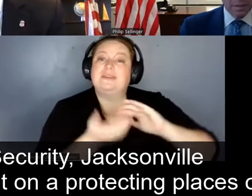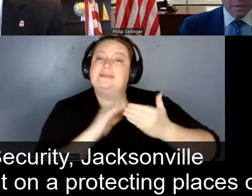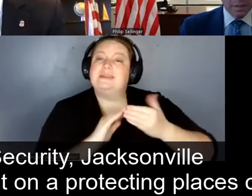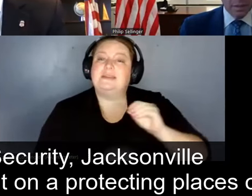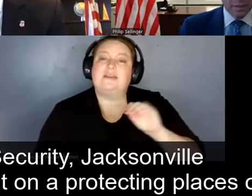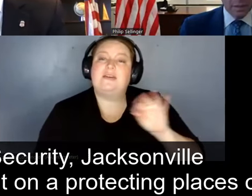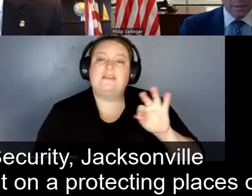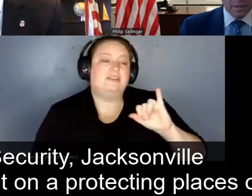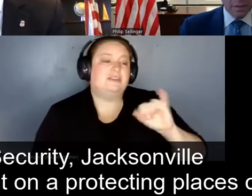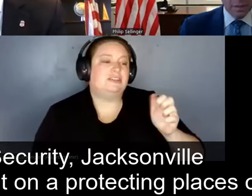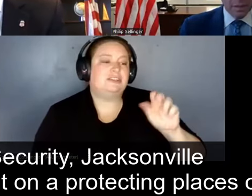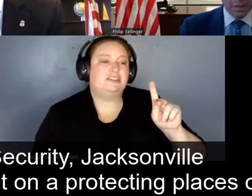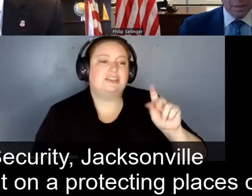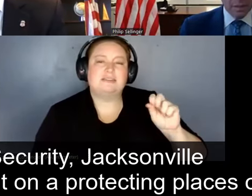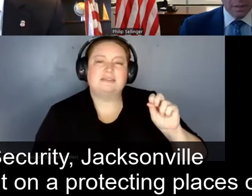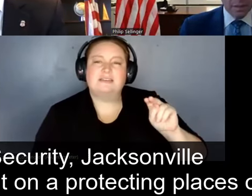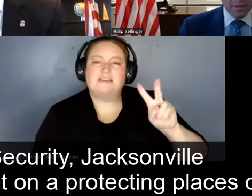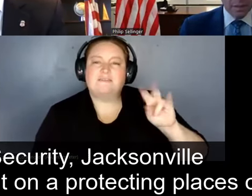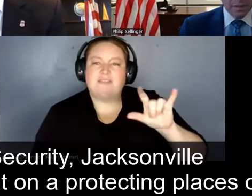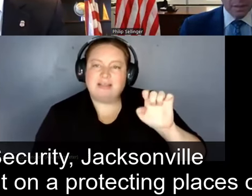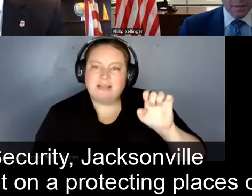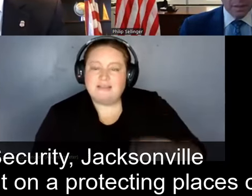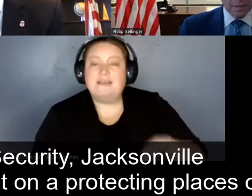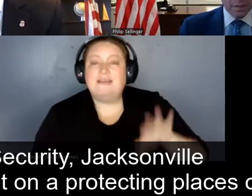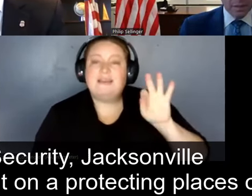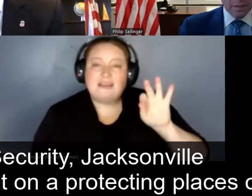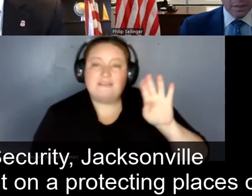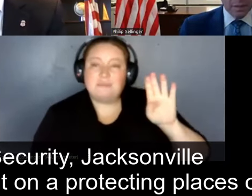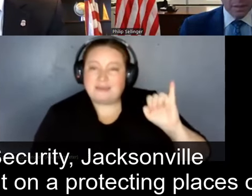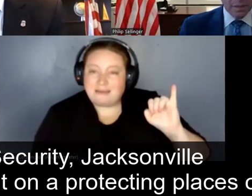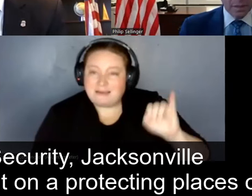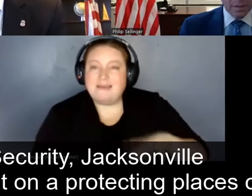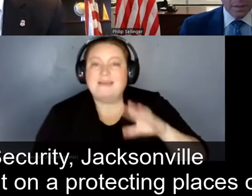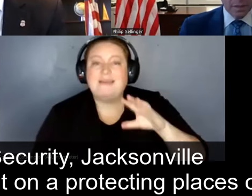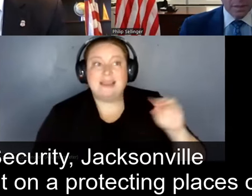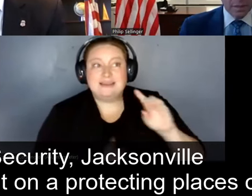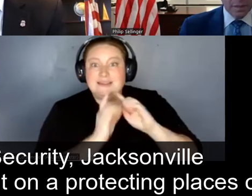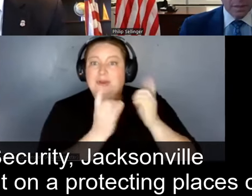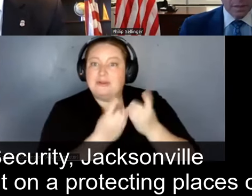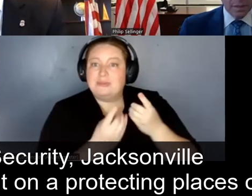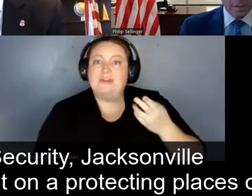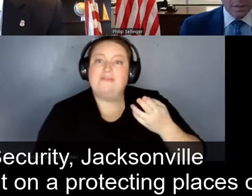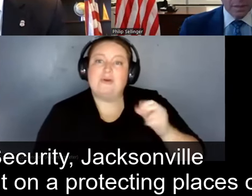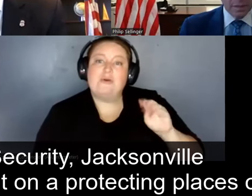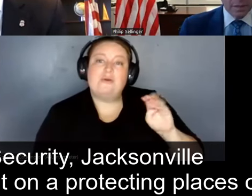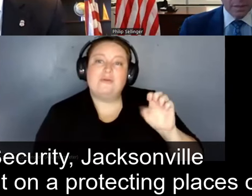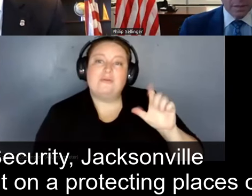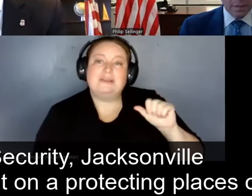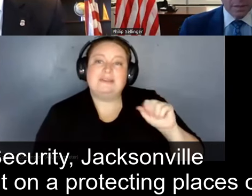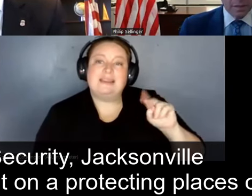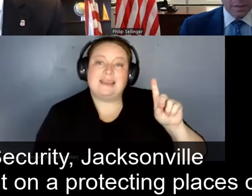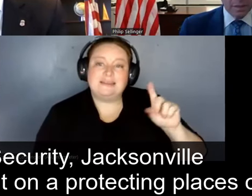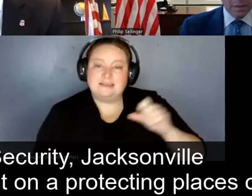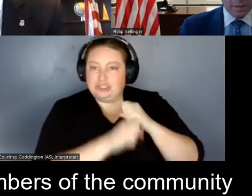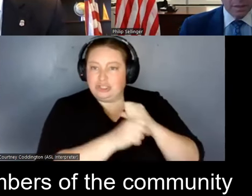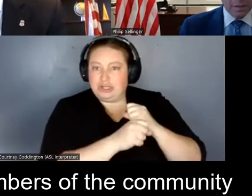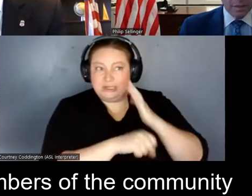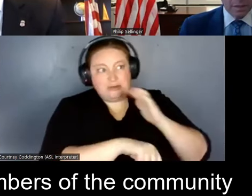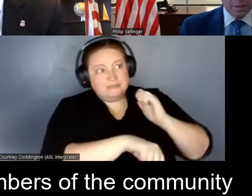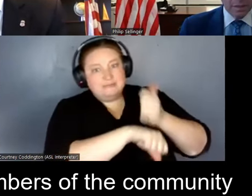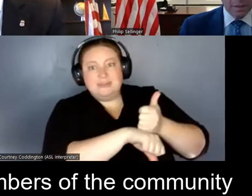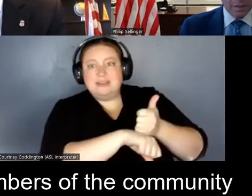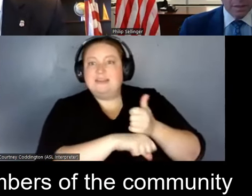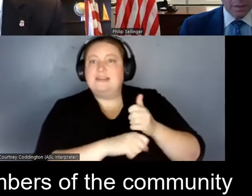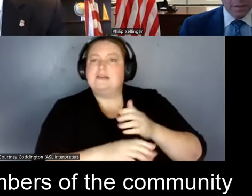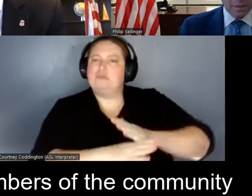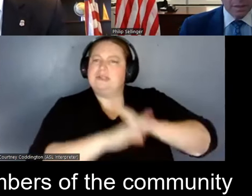We partnered with the FBI, Homeland Security, and the Jacksonville Sheriff's Office to put on a Protecting Places of Worship a